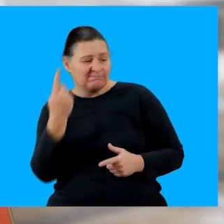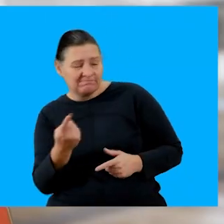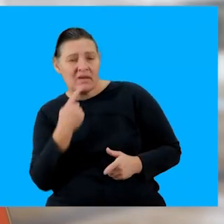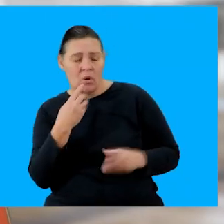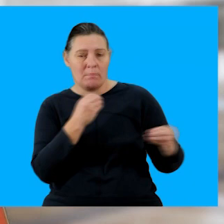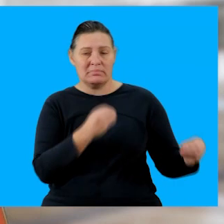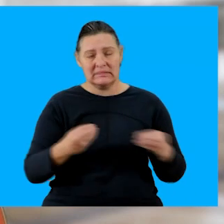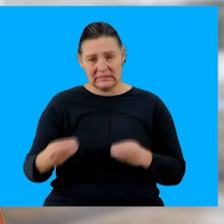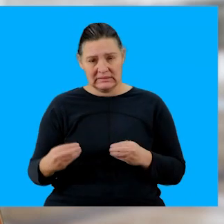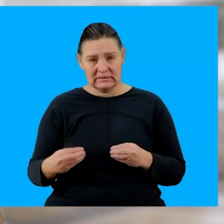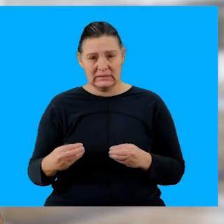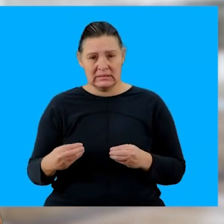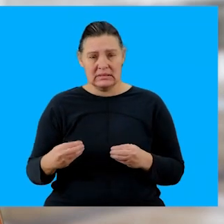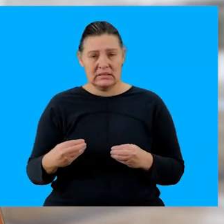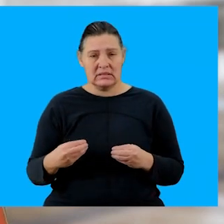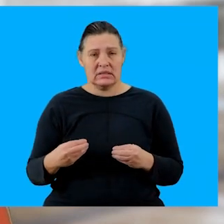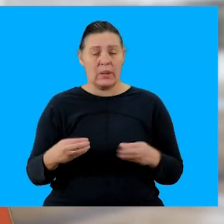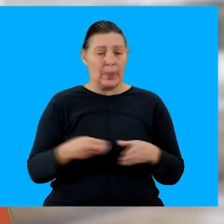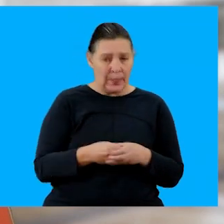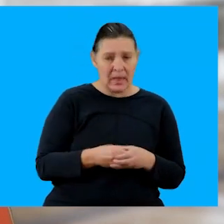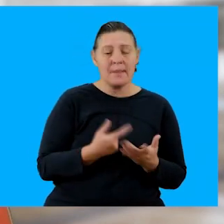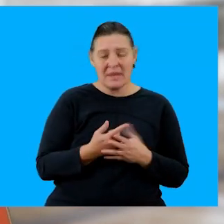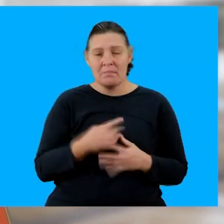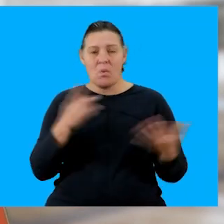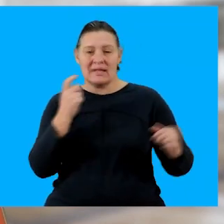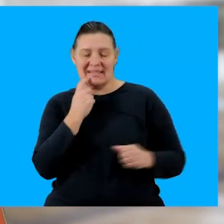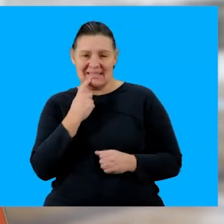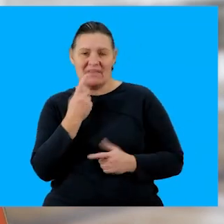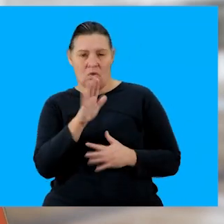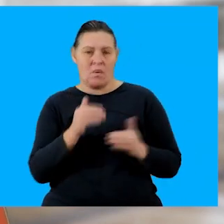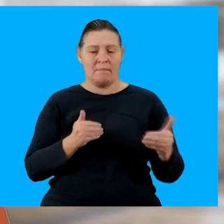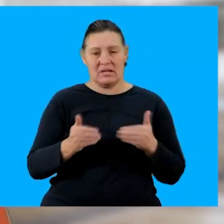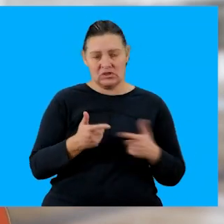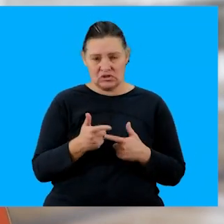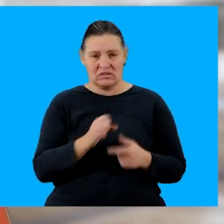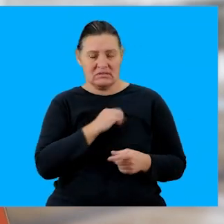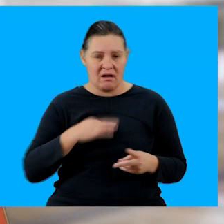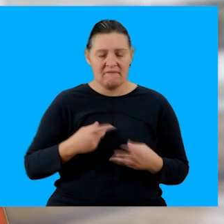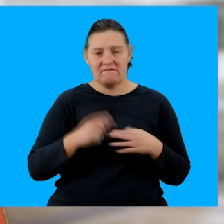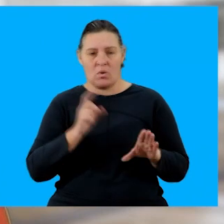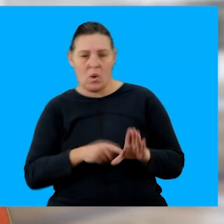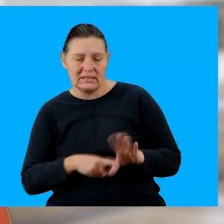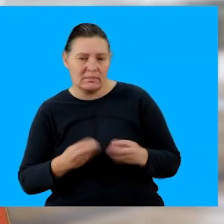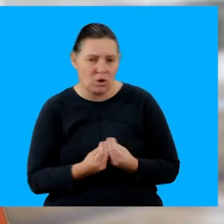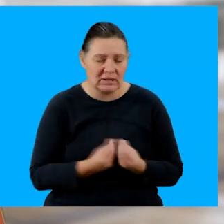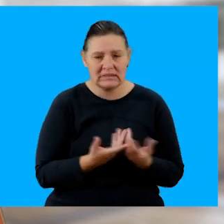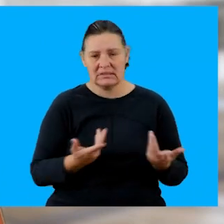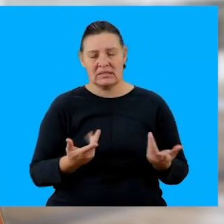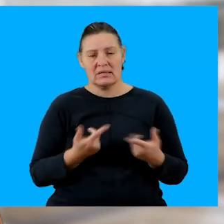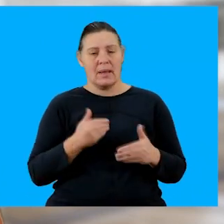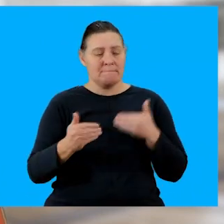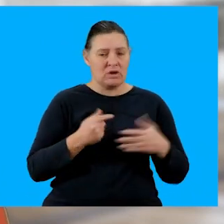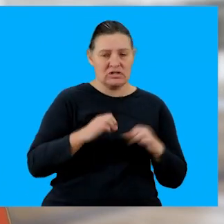Consider the fact that if your business is small, then it will be easier for you to manage employees, manage quality of the